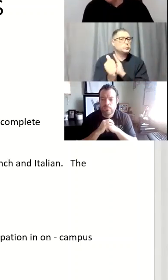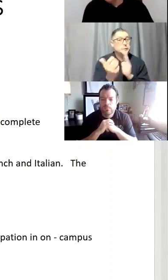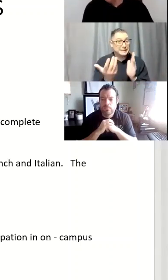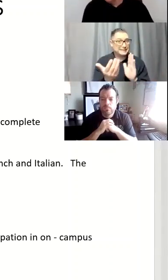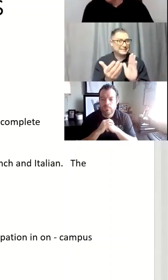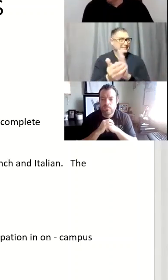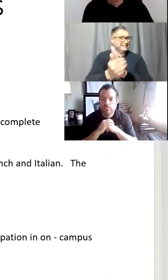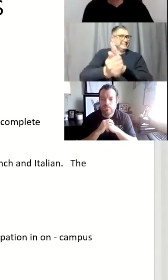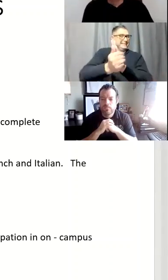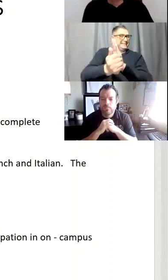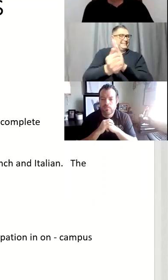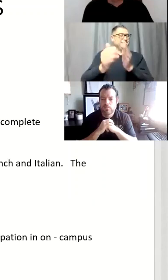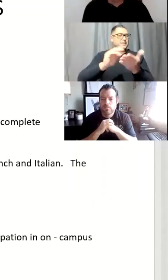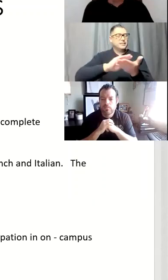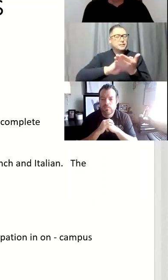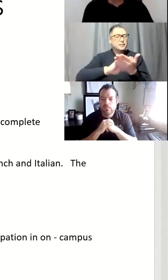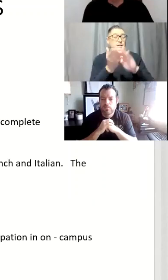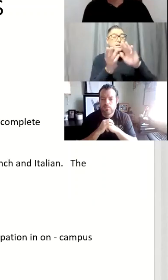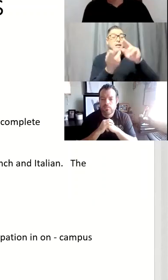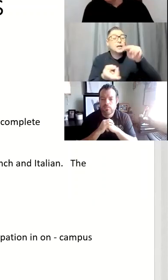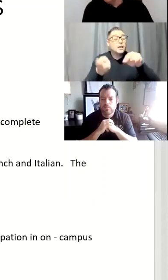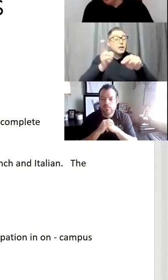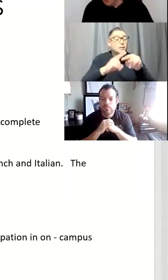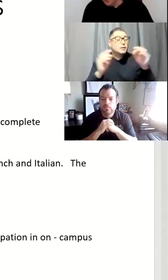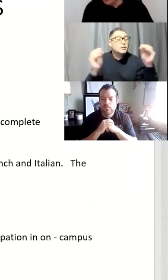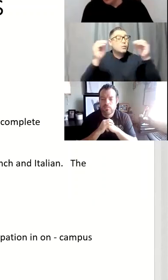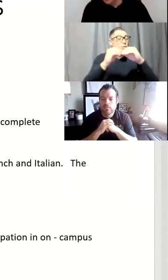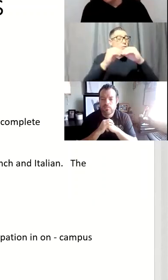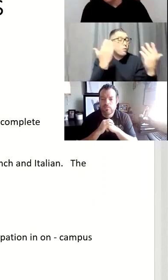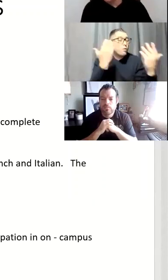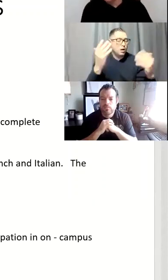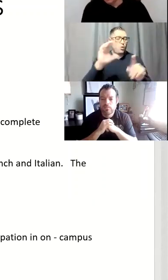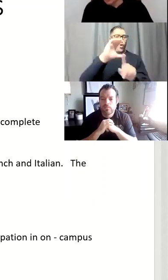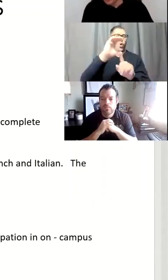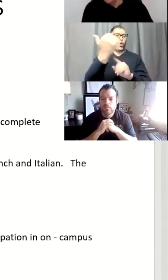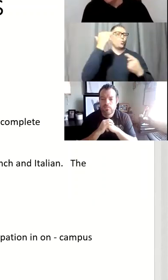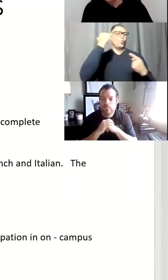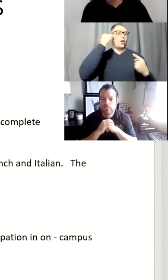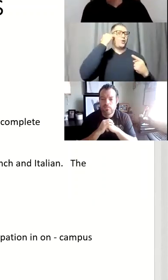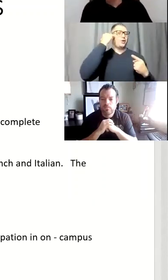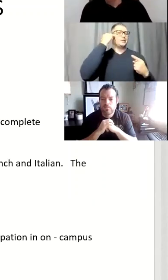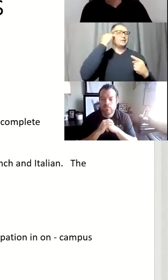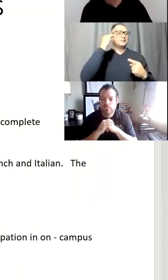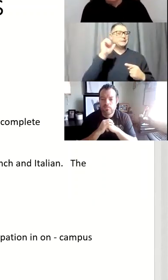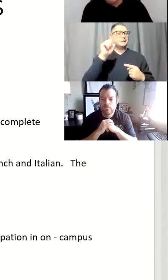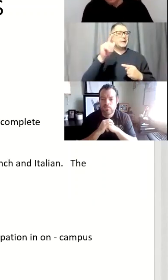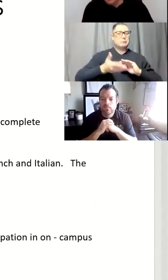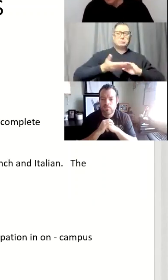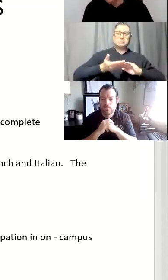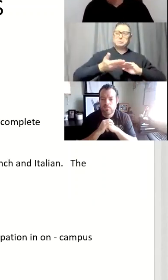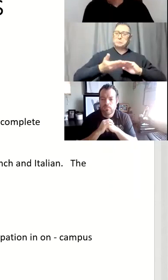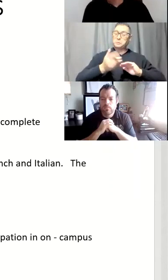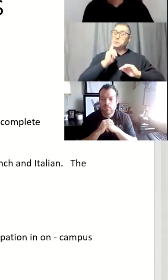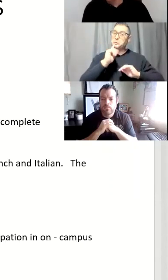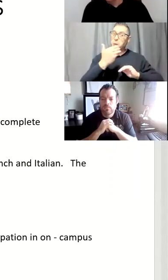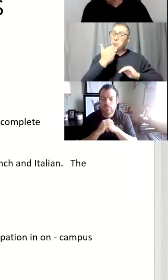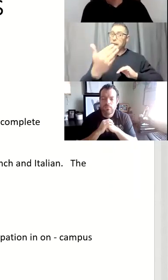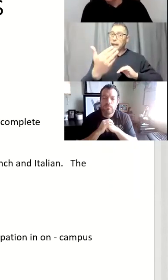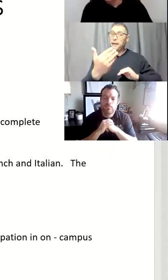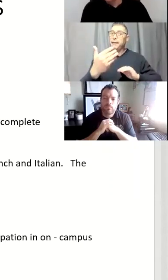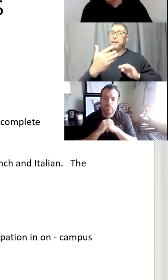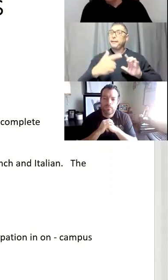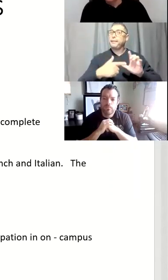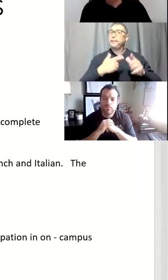increase cultural awareness. We had a good club set up and running prior to COVID, and unfortunately,